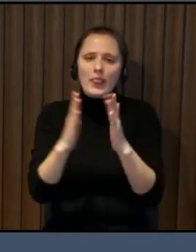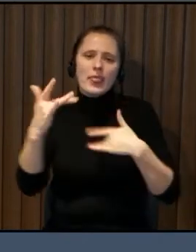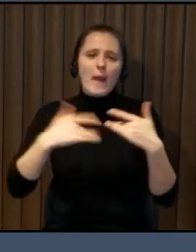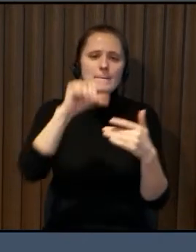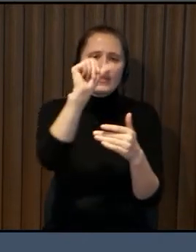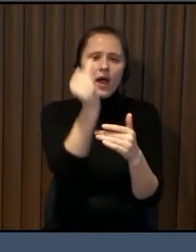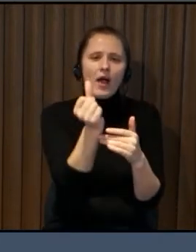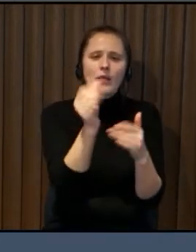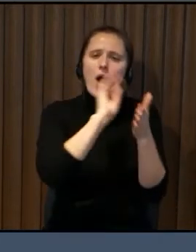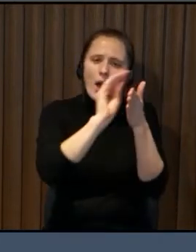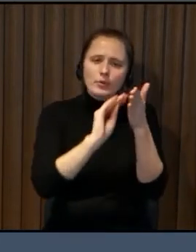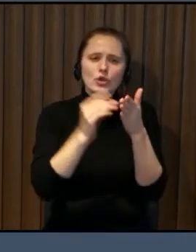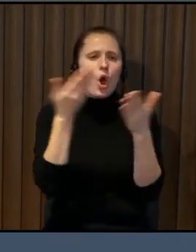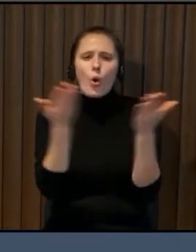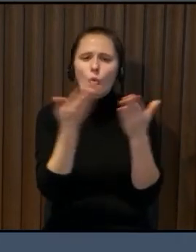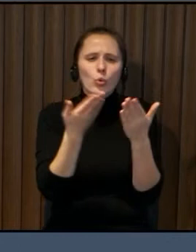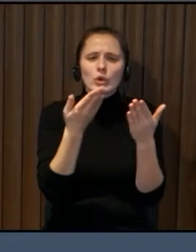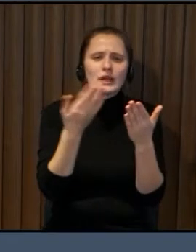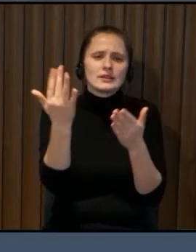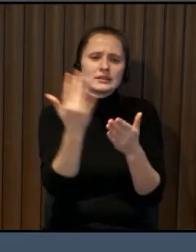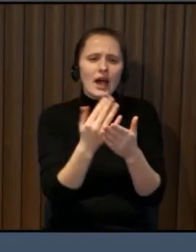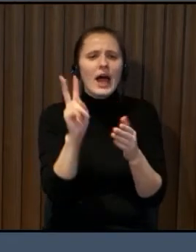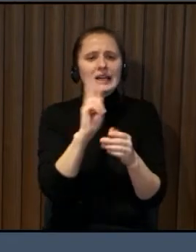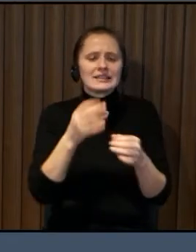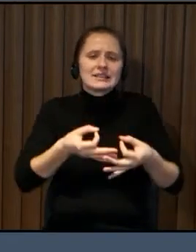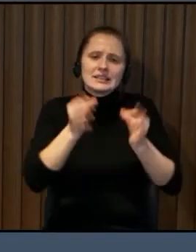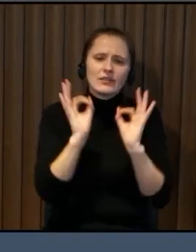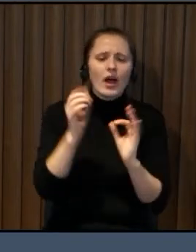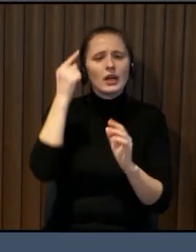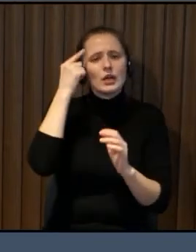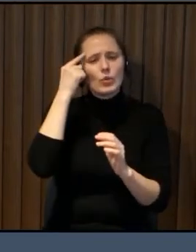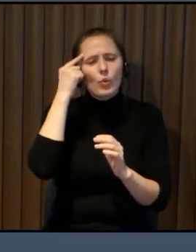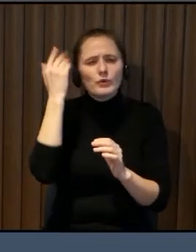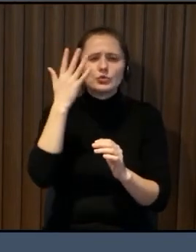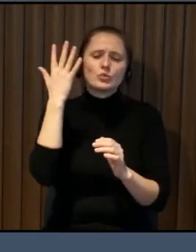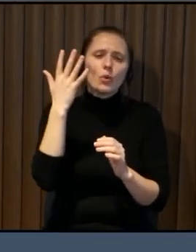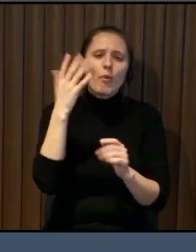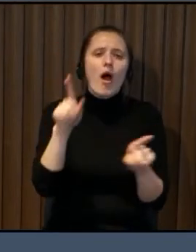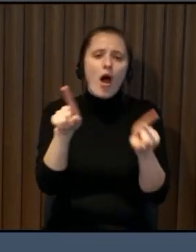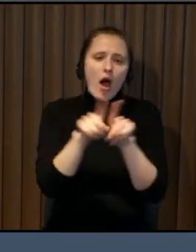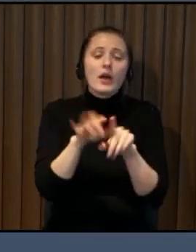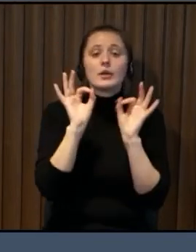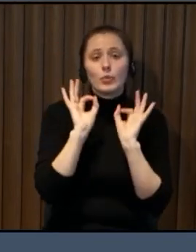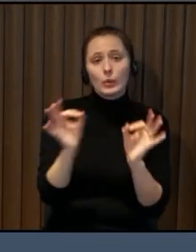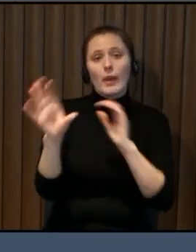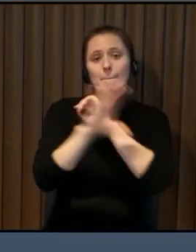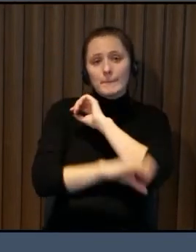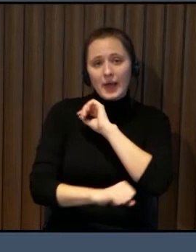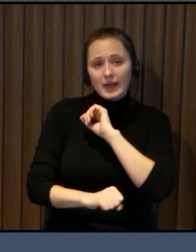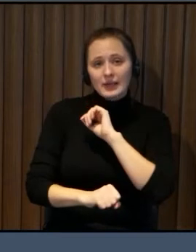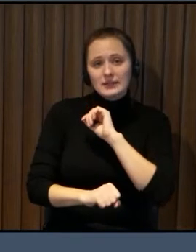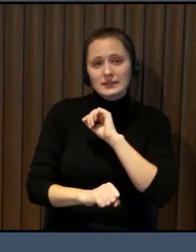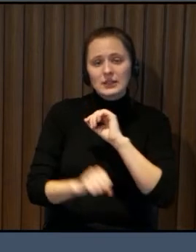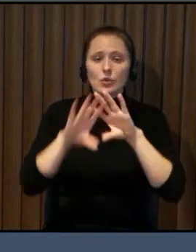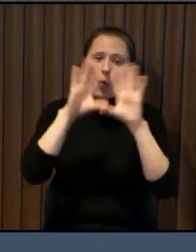images, and we also describe them. So where does where do they come from? What is important for them?